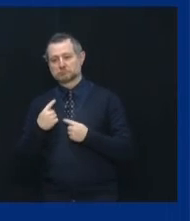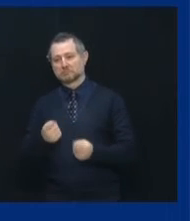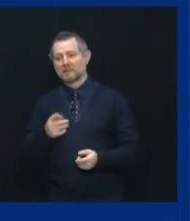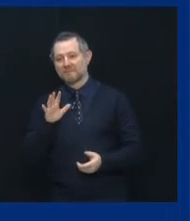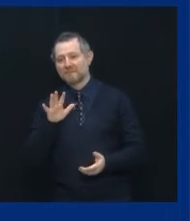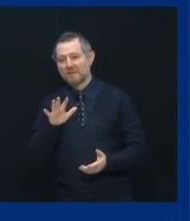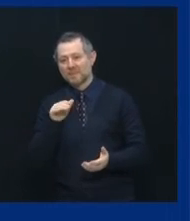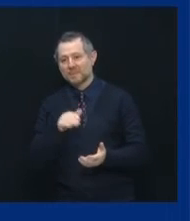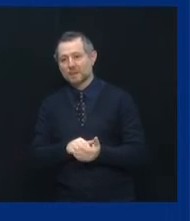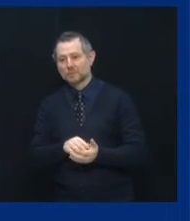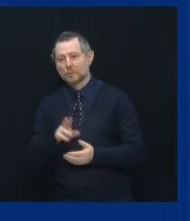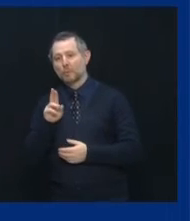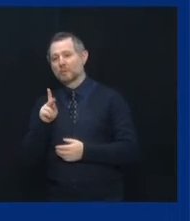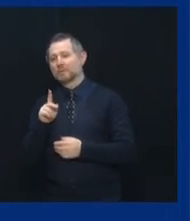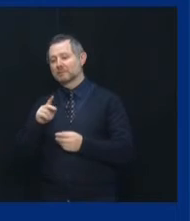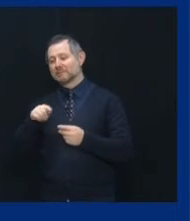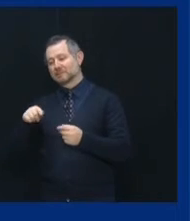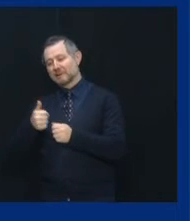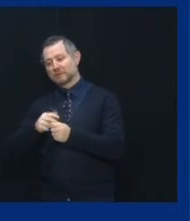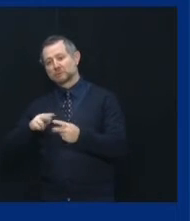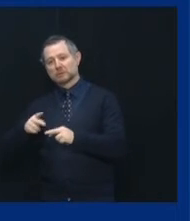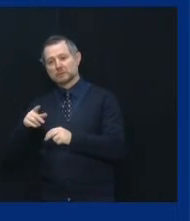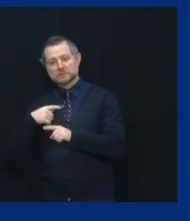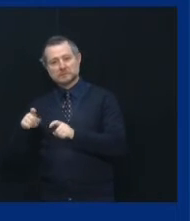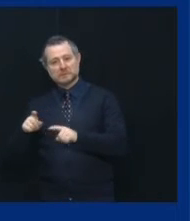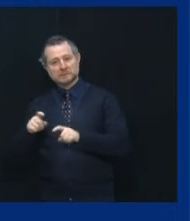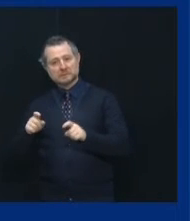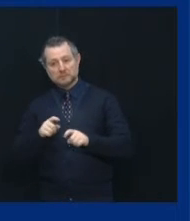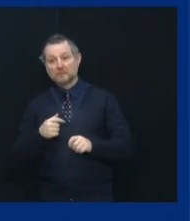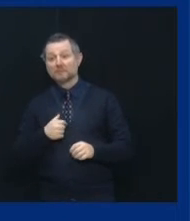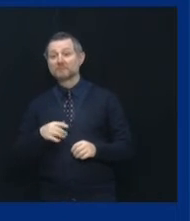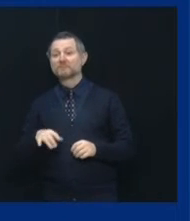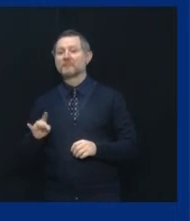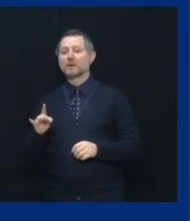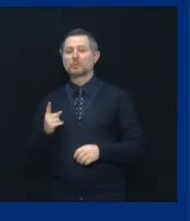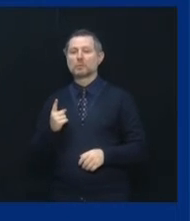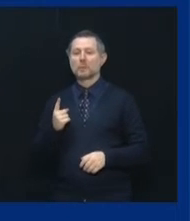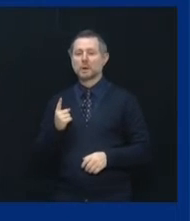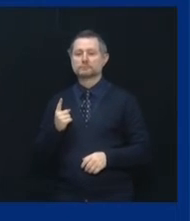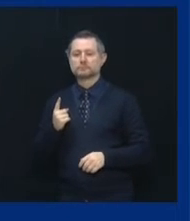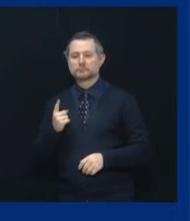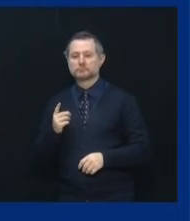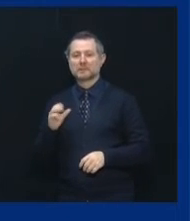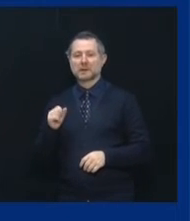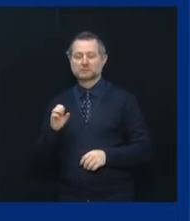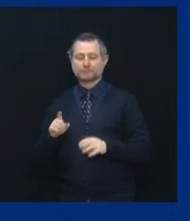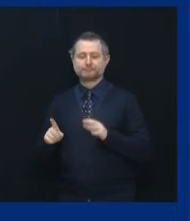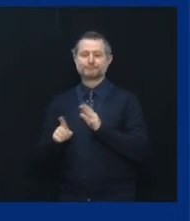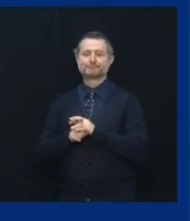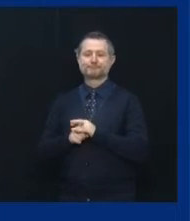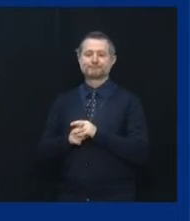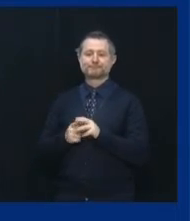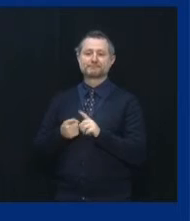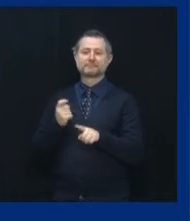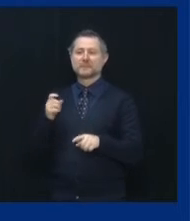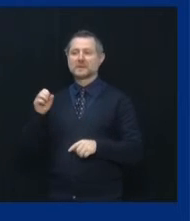UK variant tests. We found one case in Saratoga Springs, Saratoga